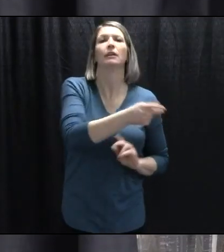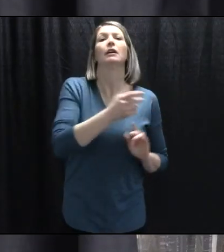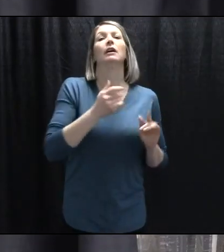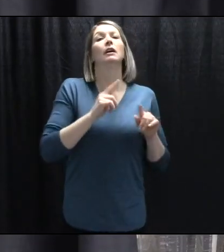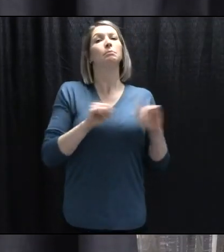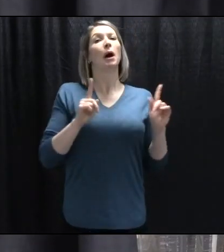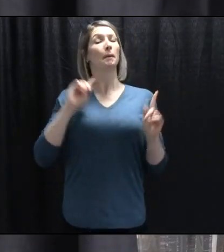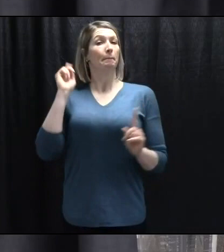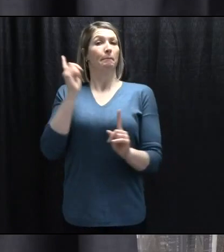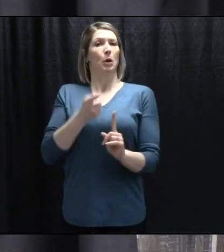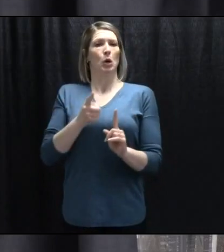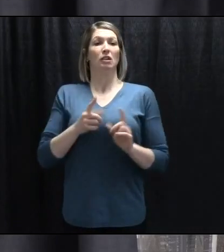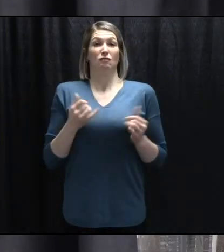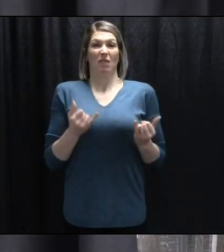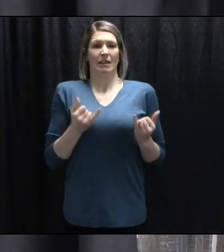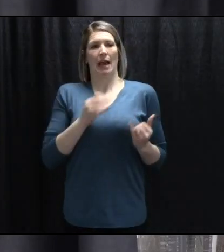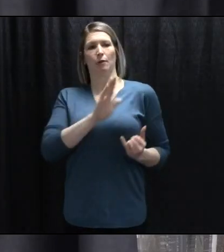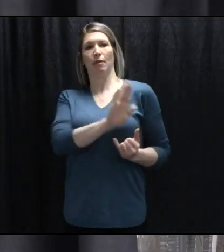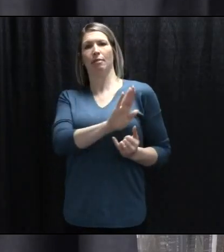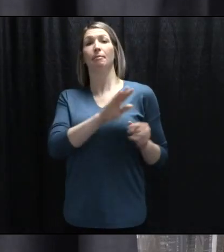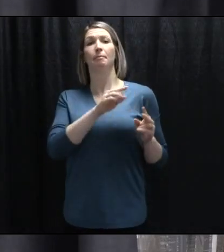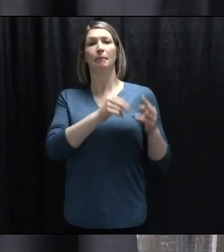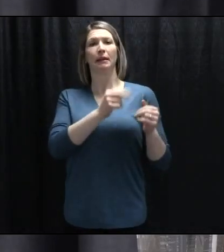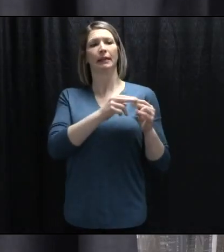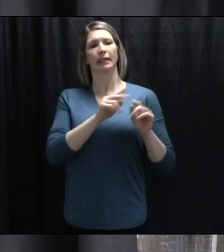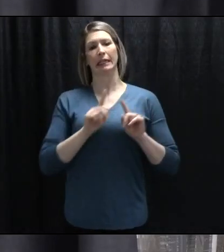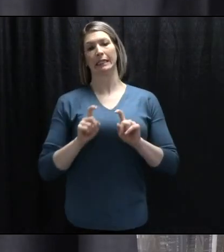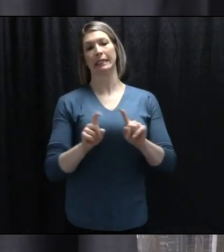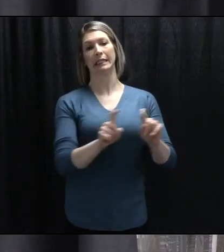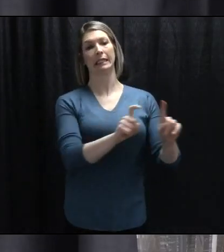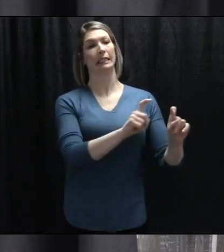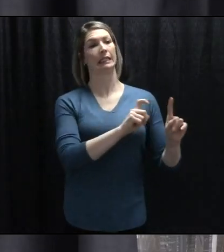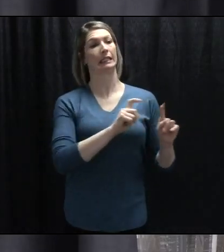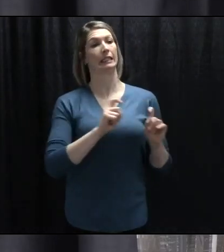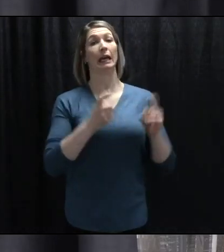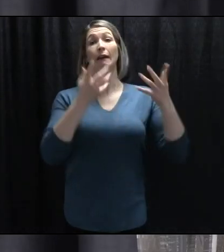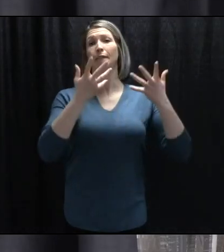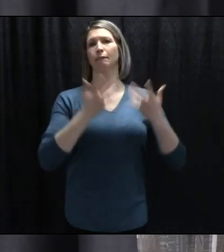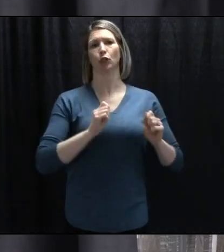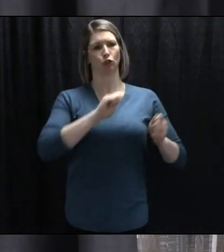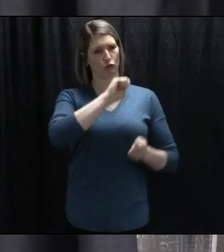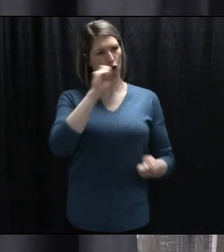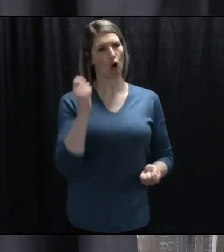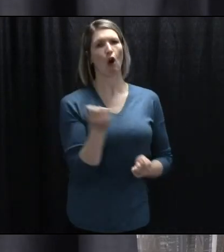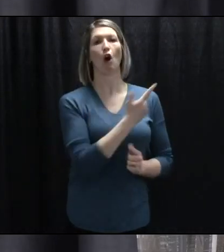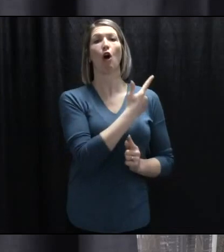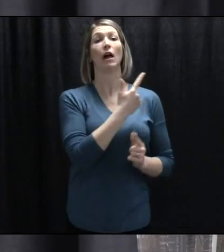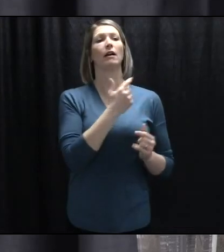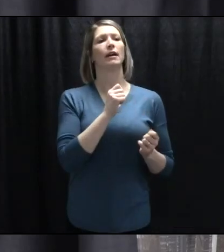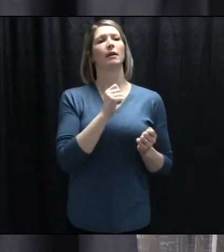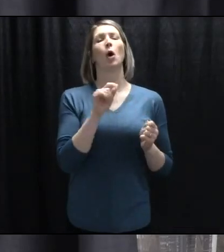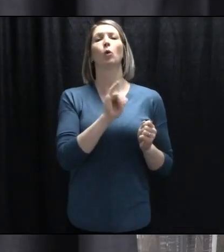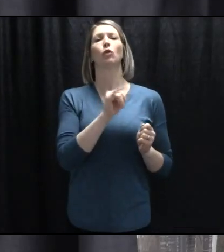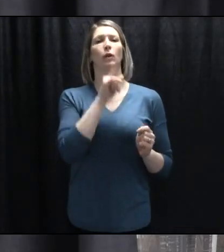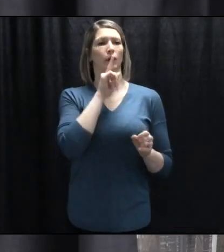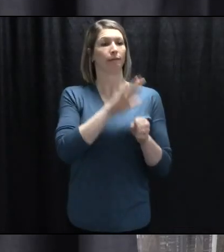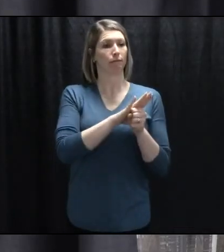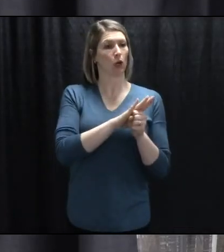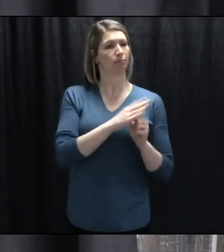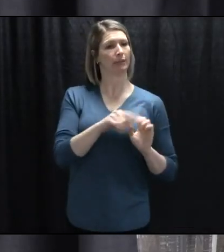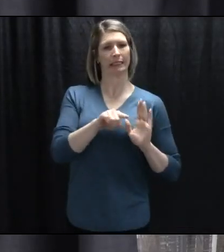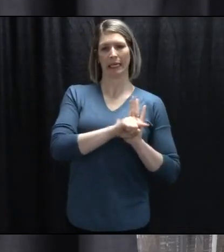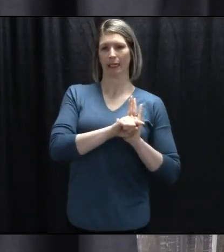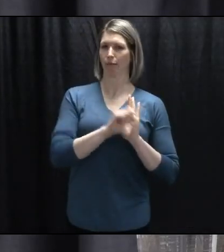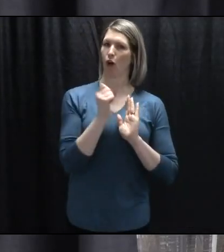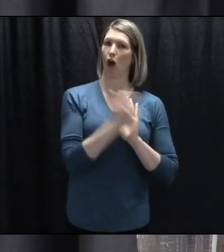is that all the residents have been tested, and I think there's all but one test outstanding, and so far they've all been negative. Contact tracing is